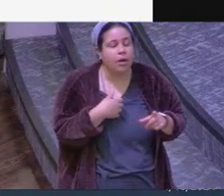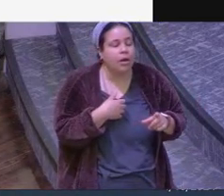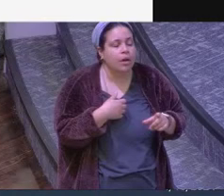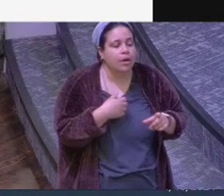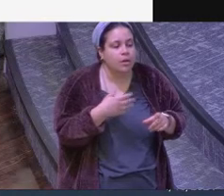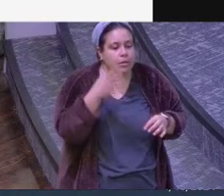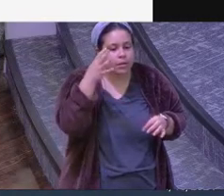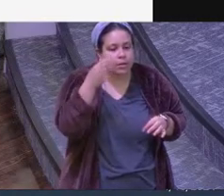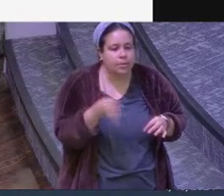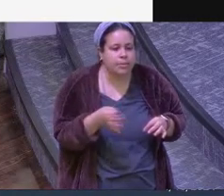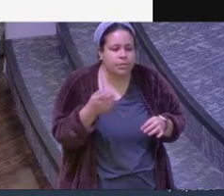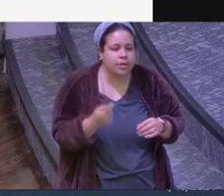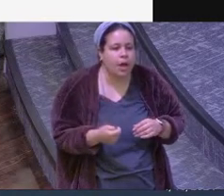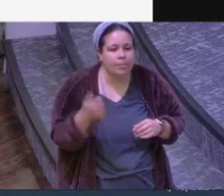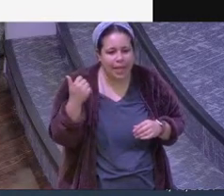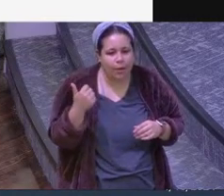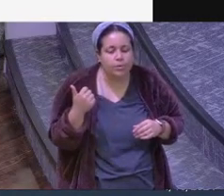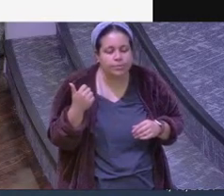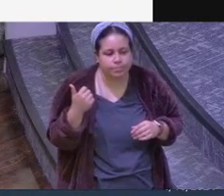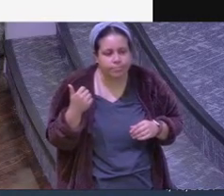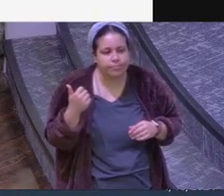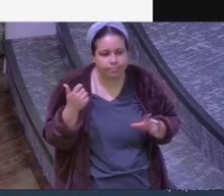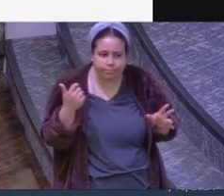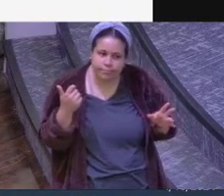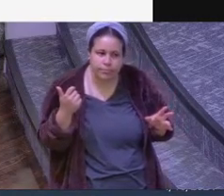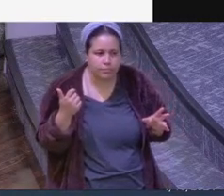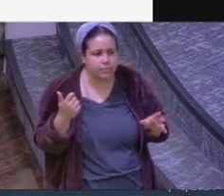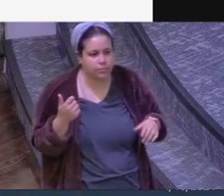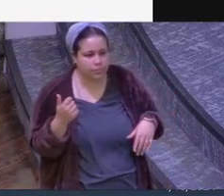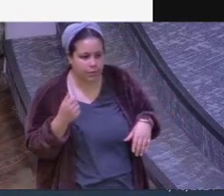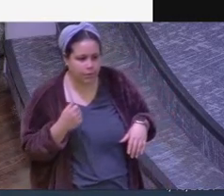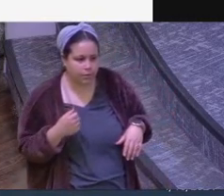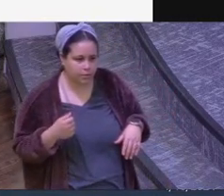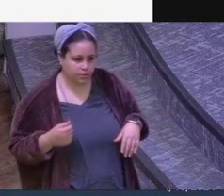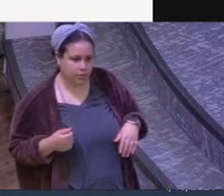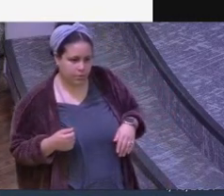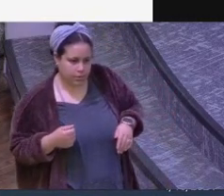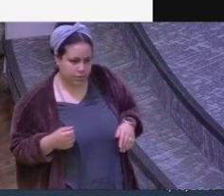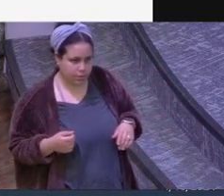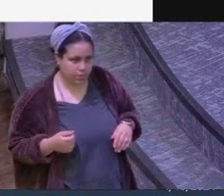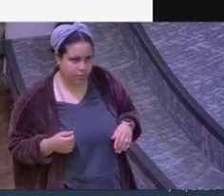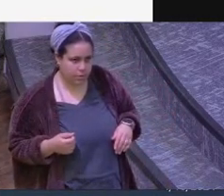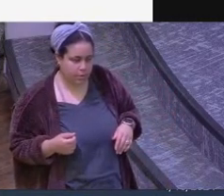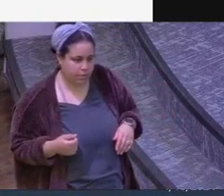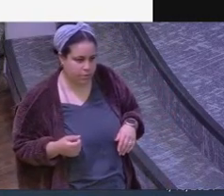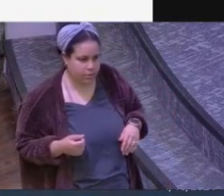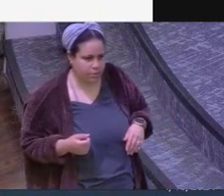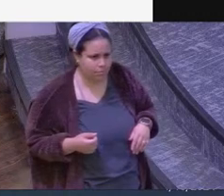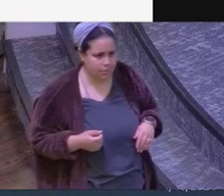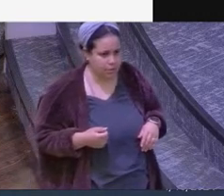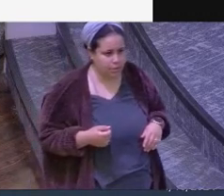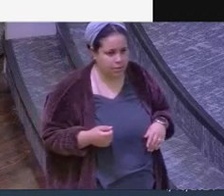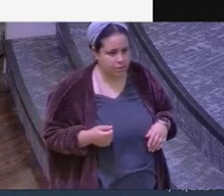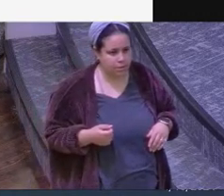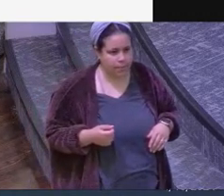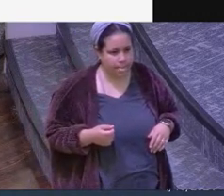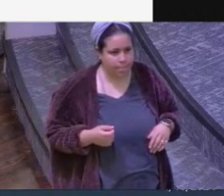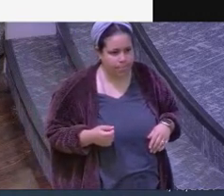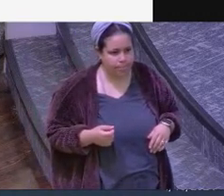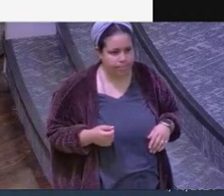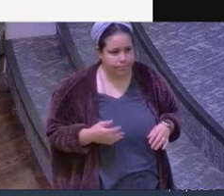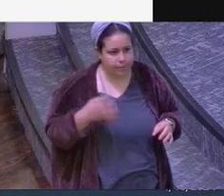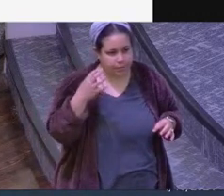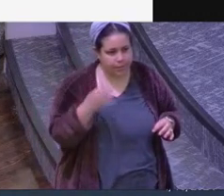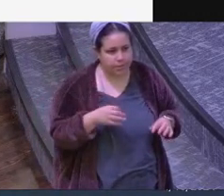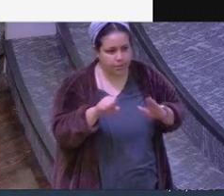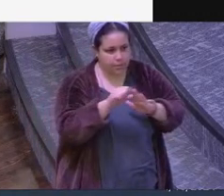but that's also, you know, another decision that would have to be made next year. So I think as decisions are made at the state